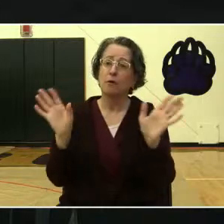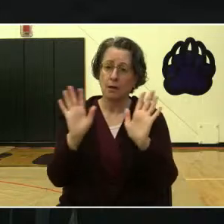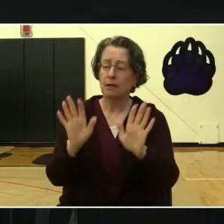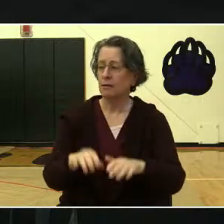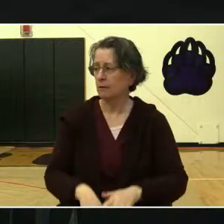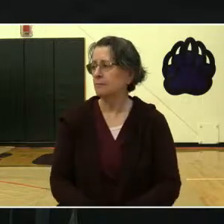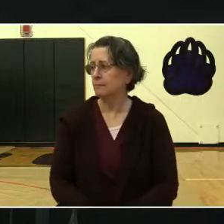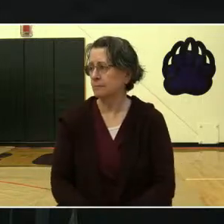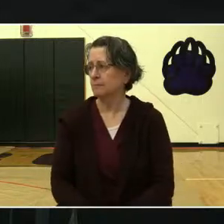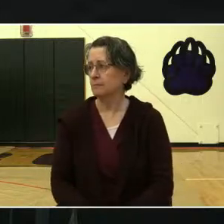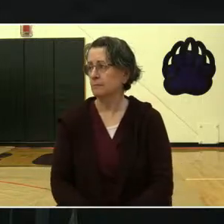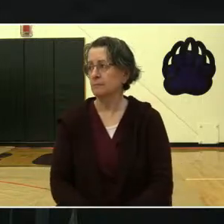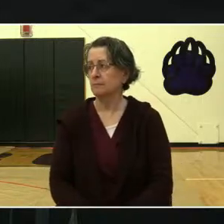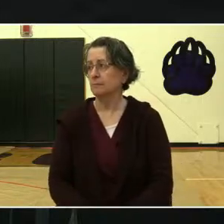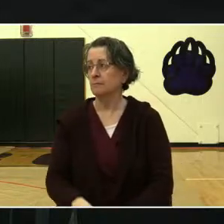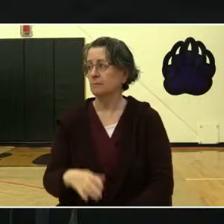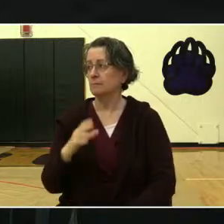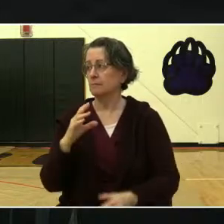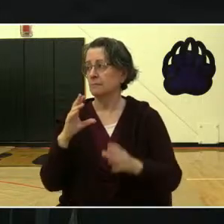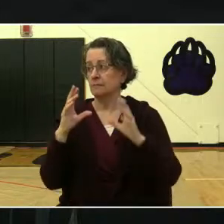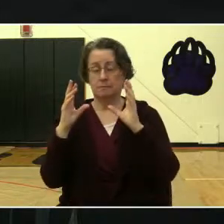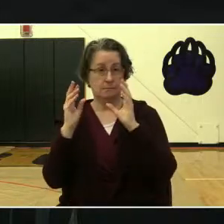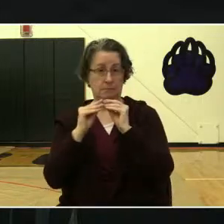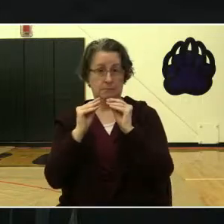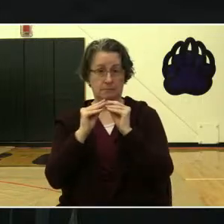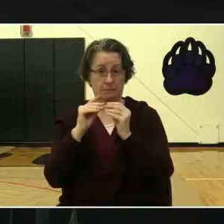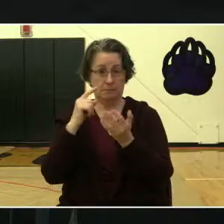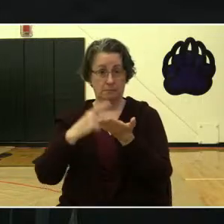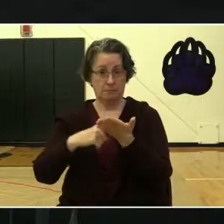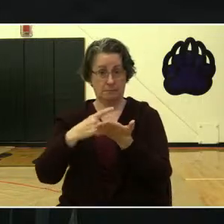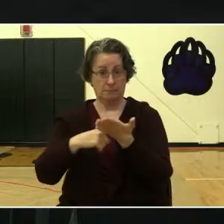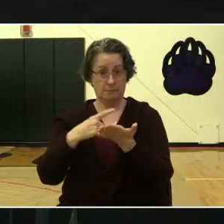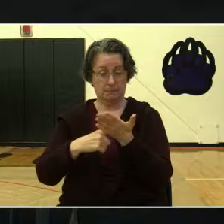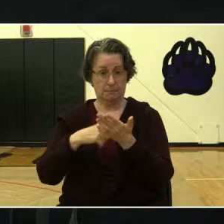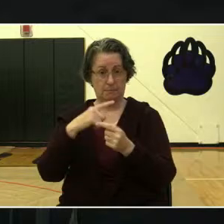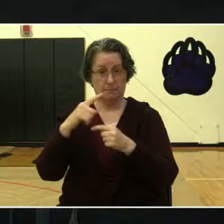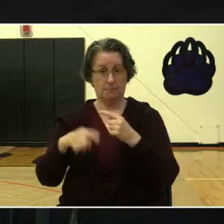Franks is there any further discussion on